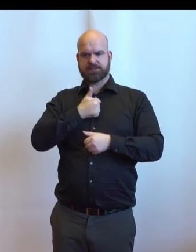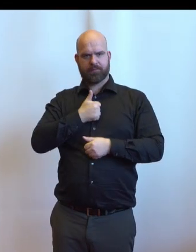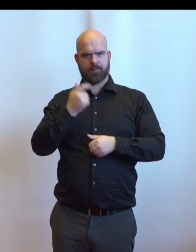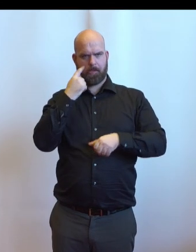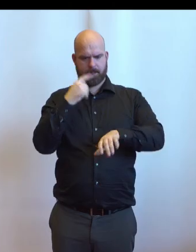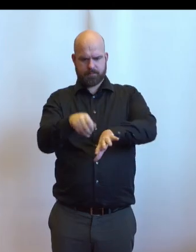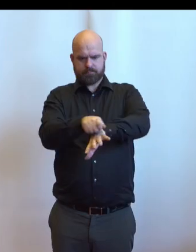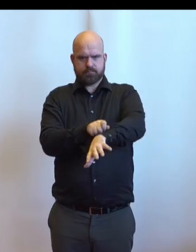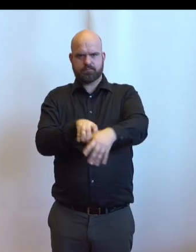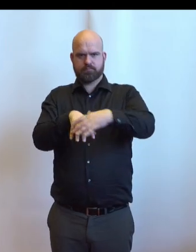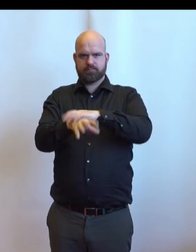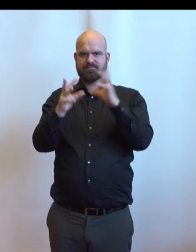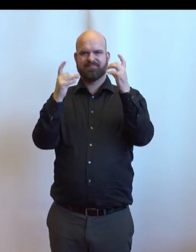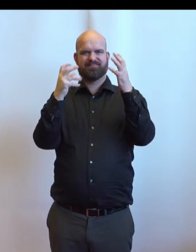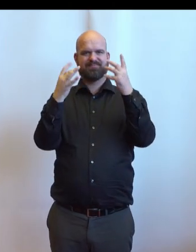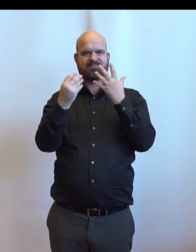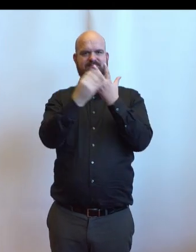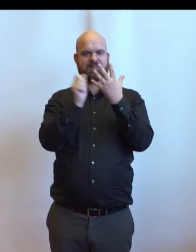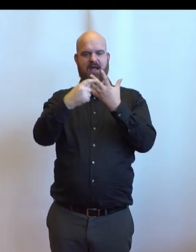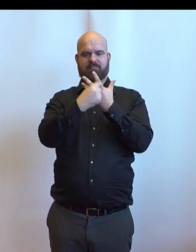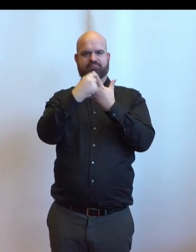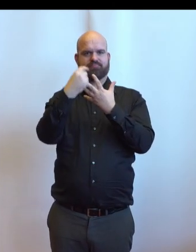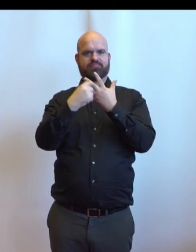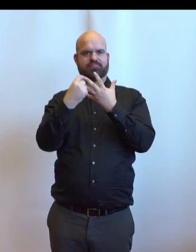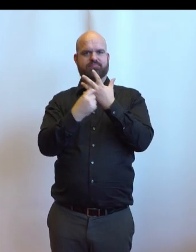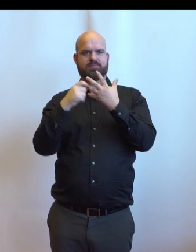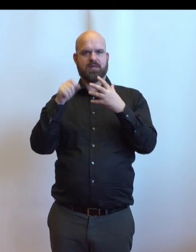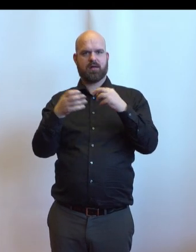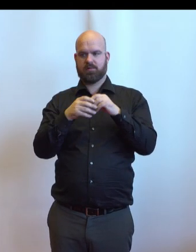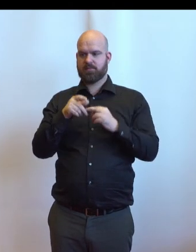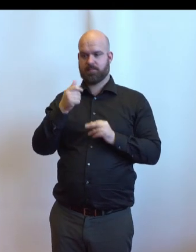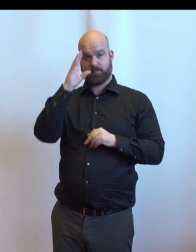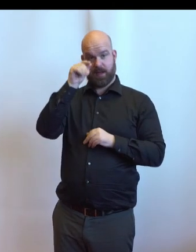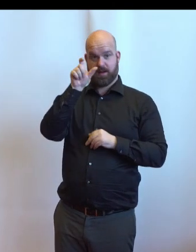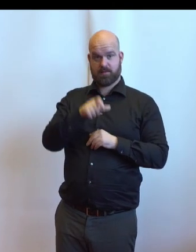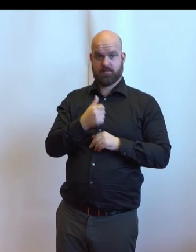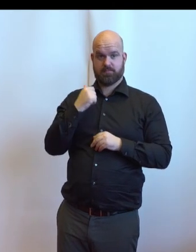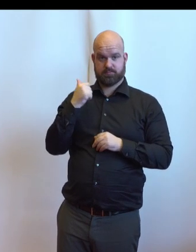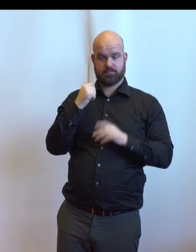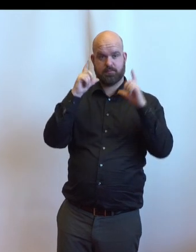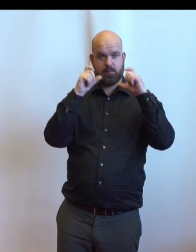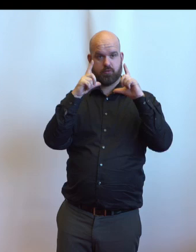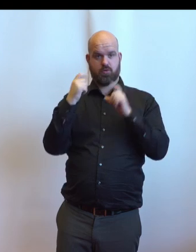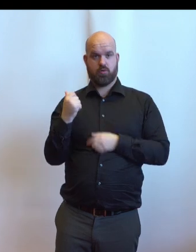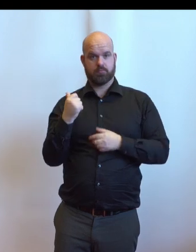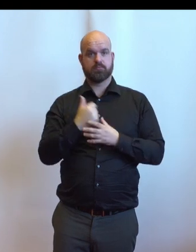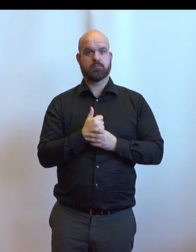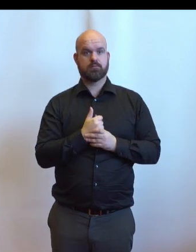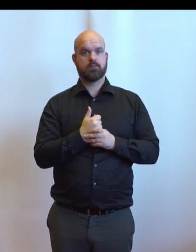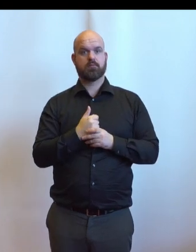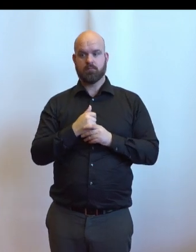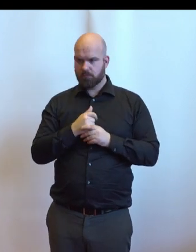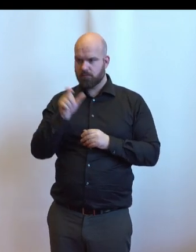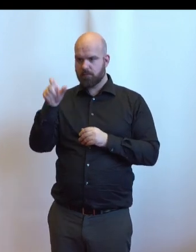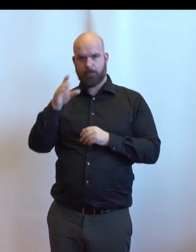trying this in the public area of our head office. What you can't see in the picture is the fact that lots of people were really curious as to why our CEO